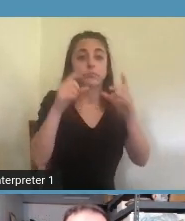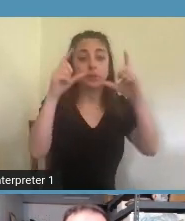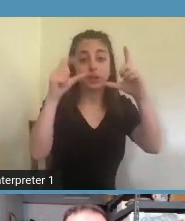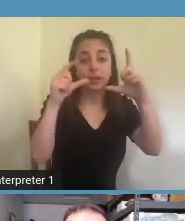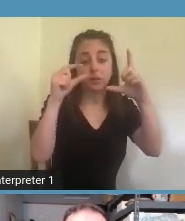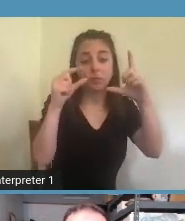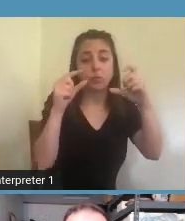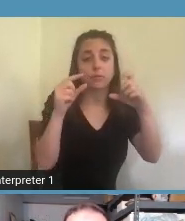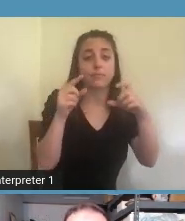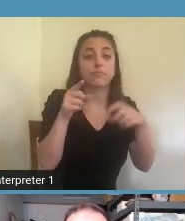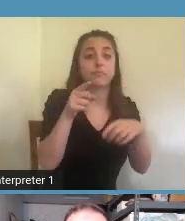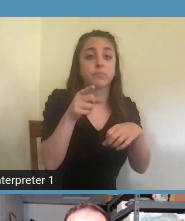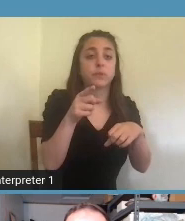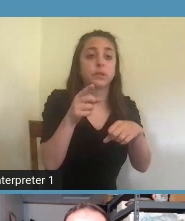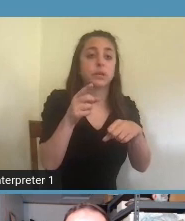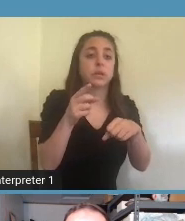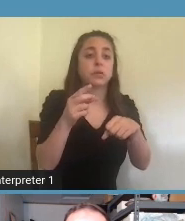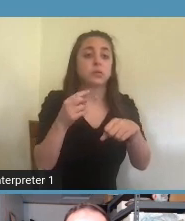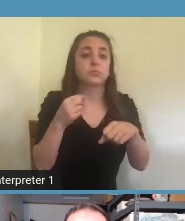the